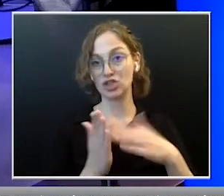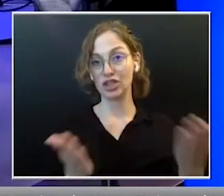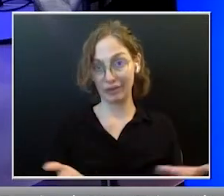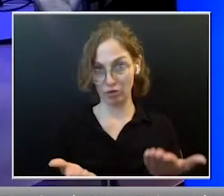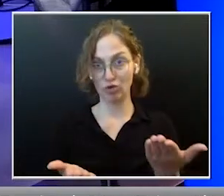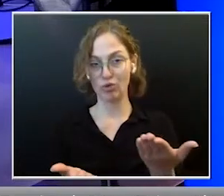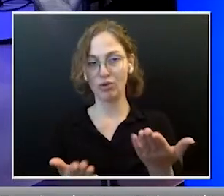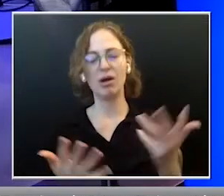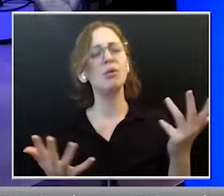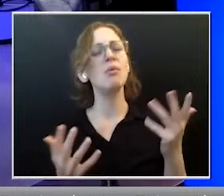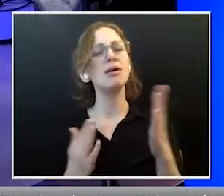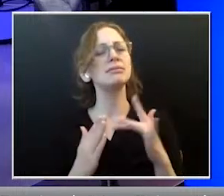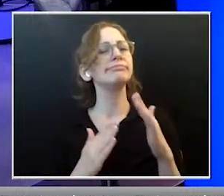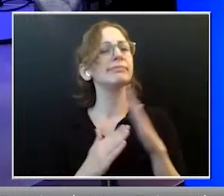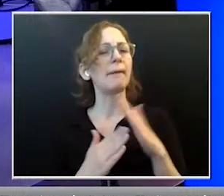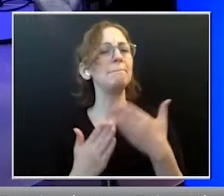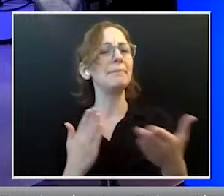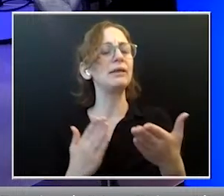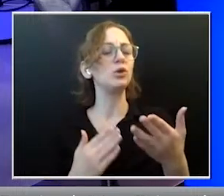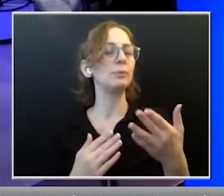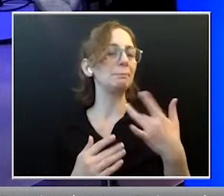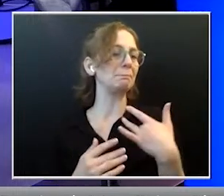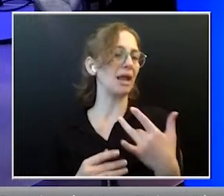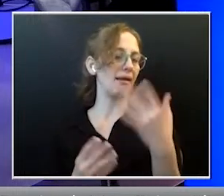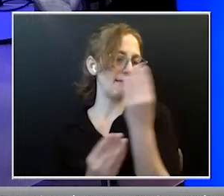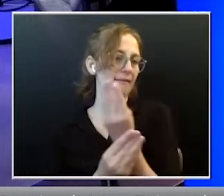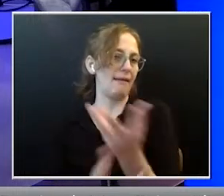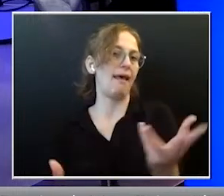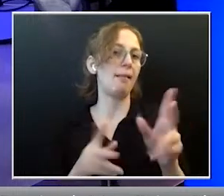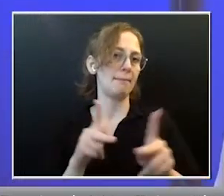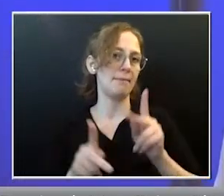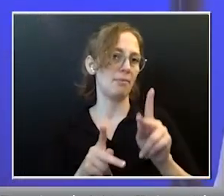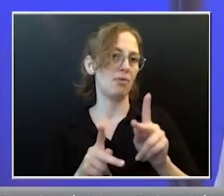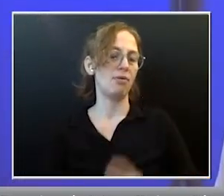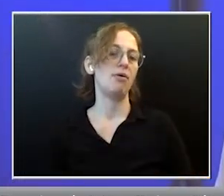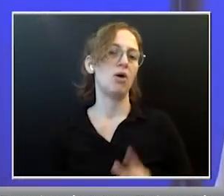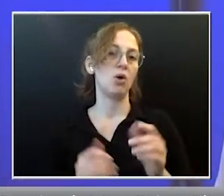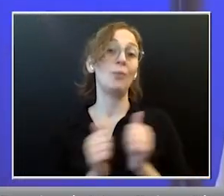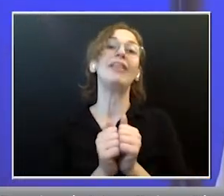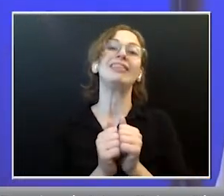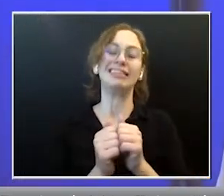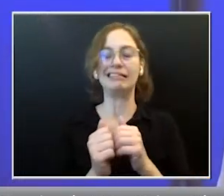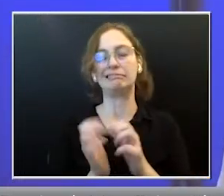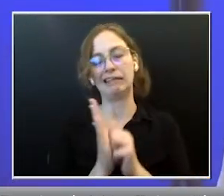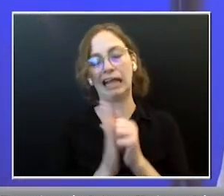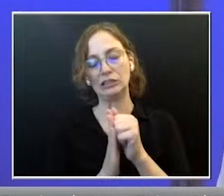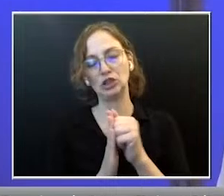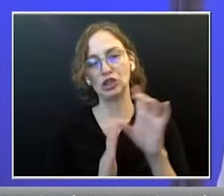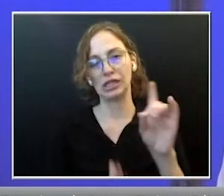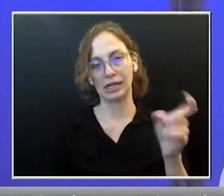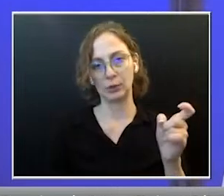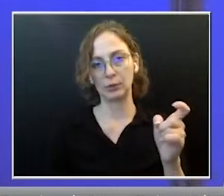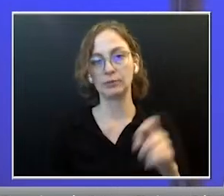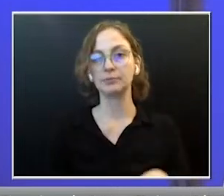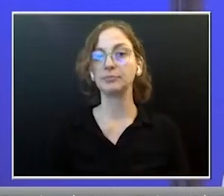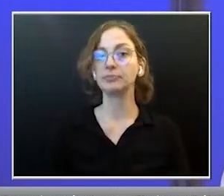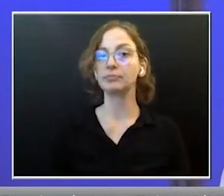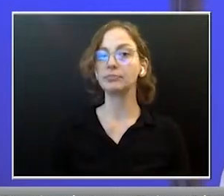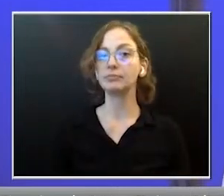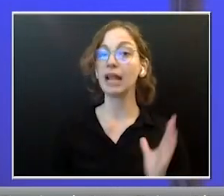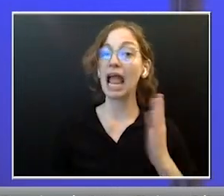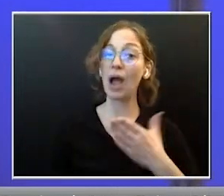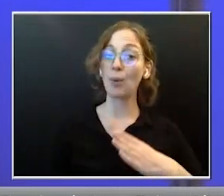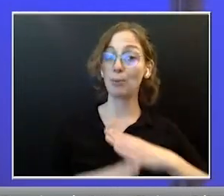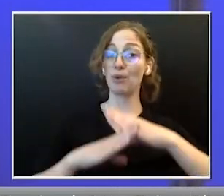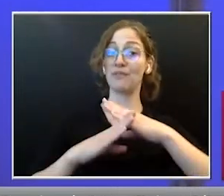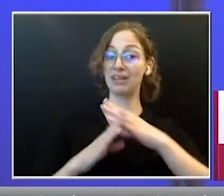with by telling people who are facing a cancer diagnosis? Well, Breast Cancer Prevention Center really is for people who are at high